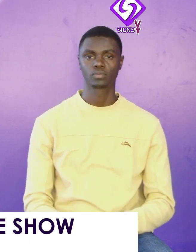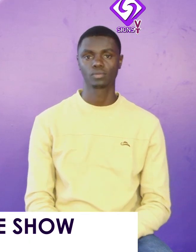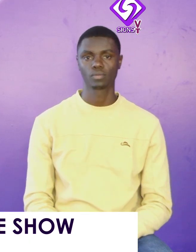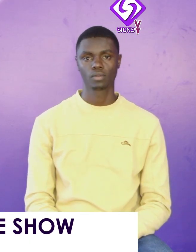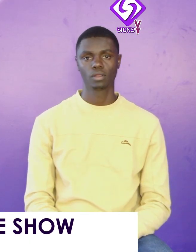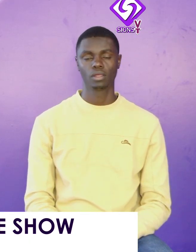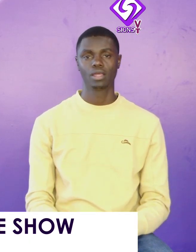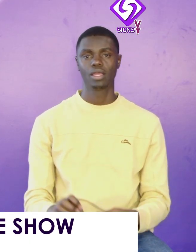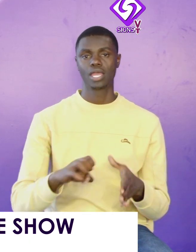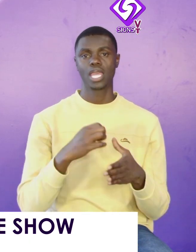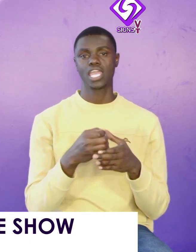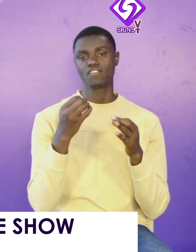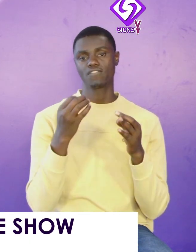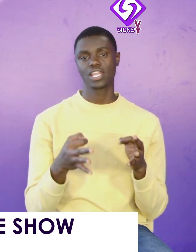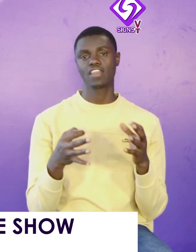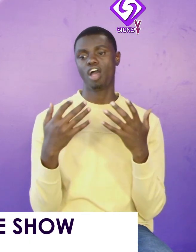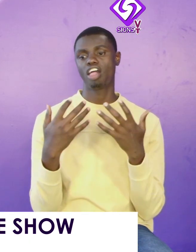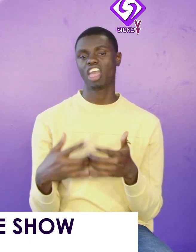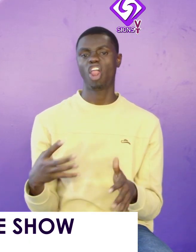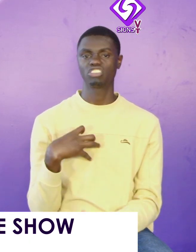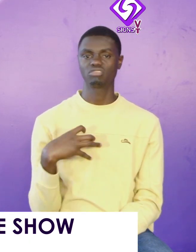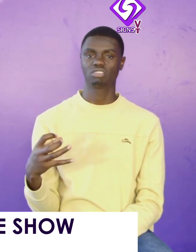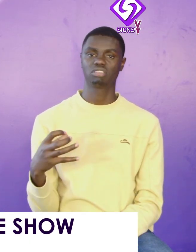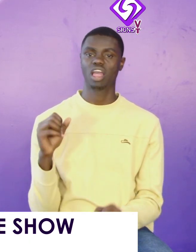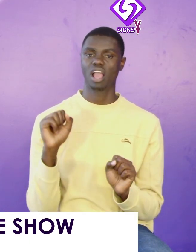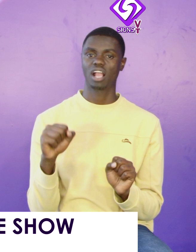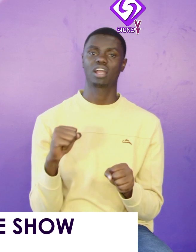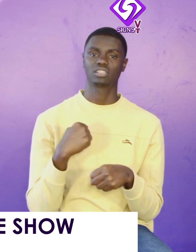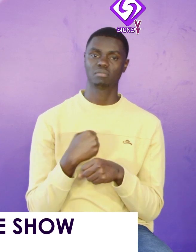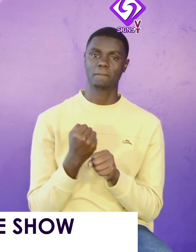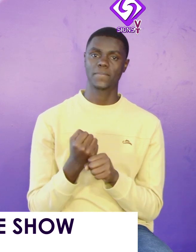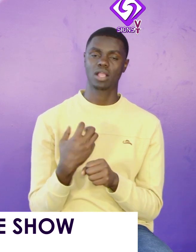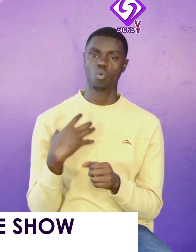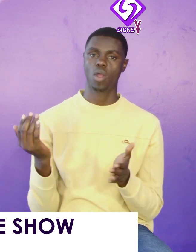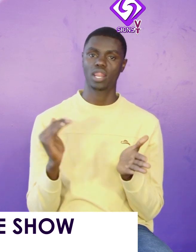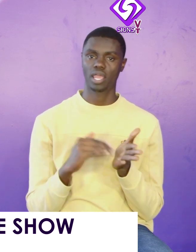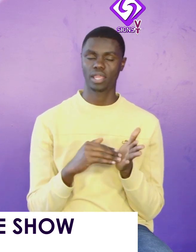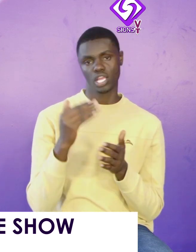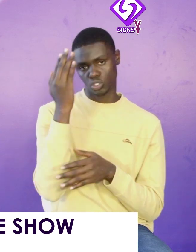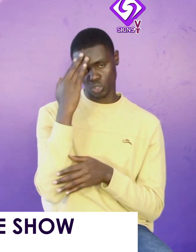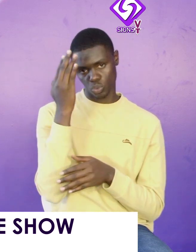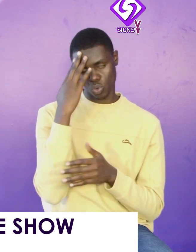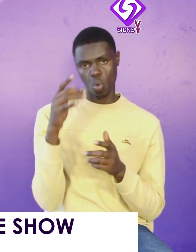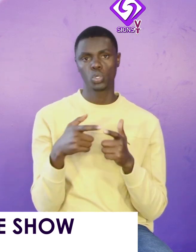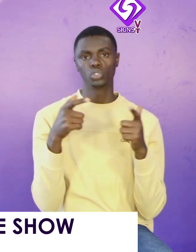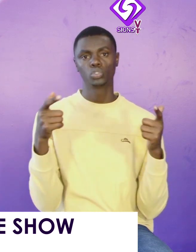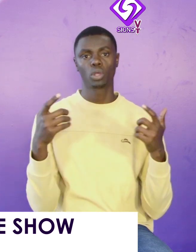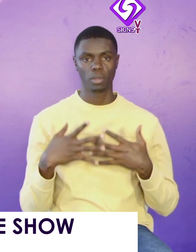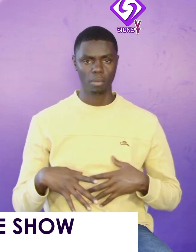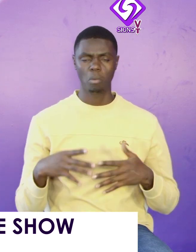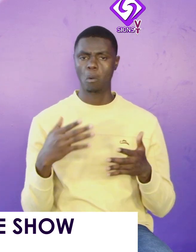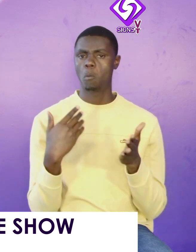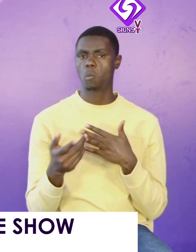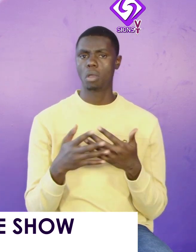even if they lost wealth, they can make wealth again? Did you know that superior people, even if their